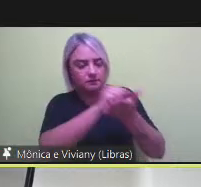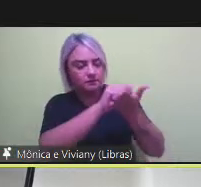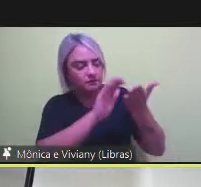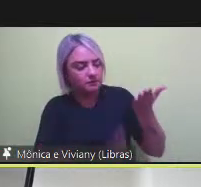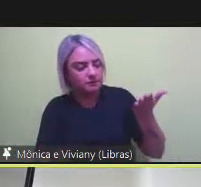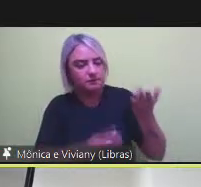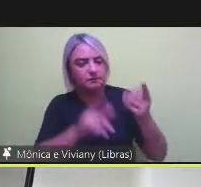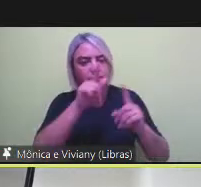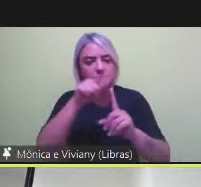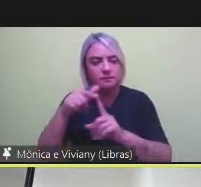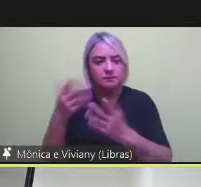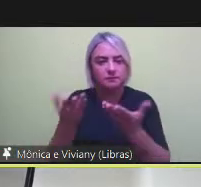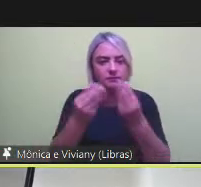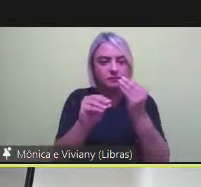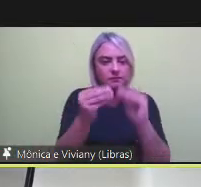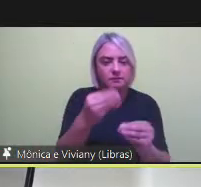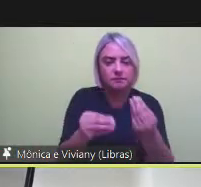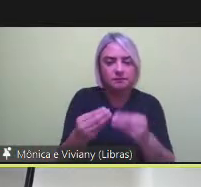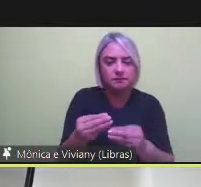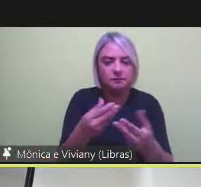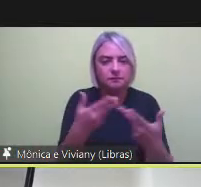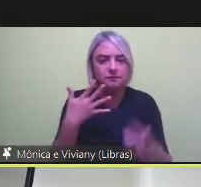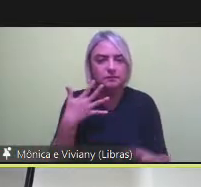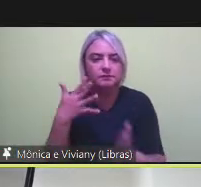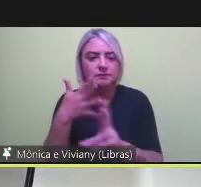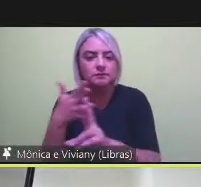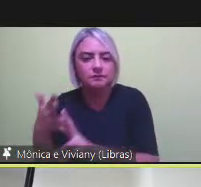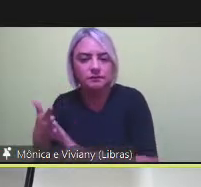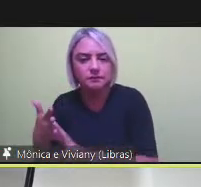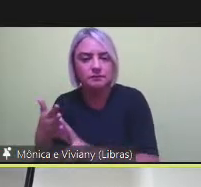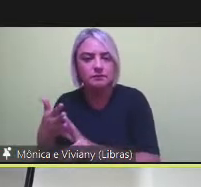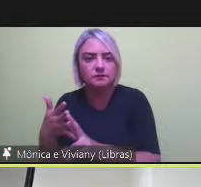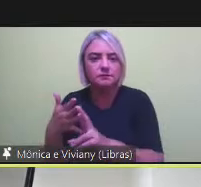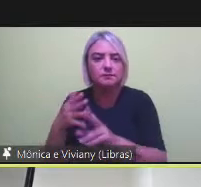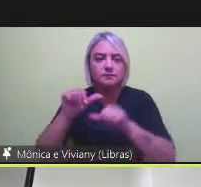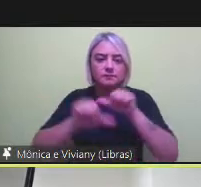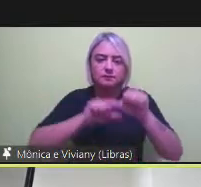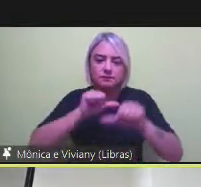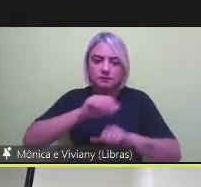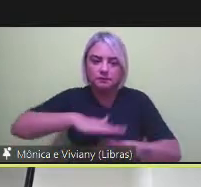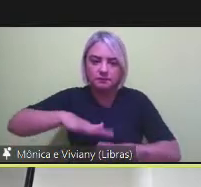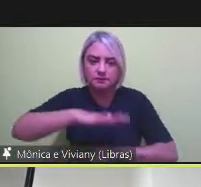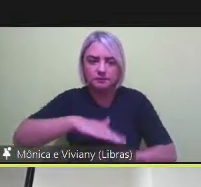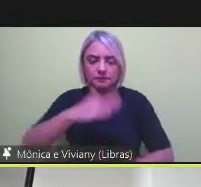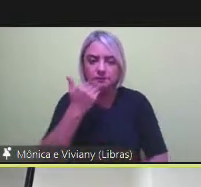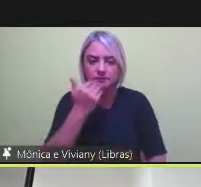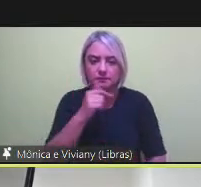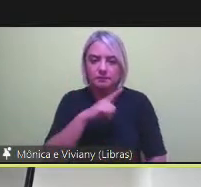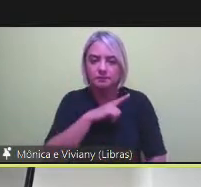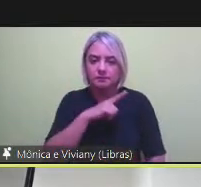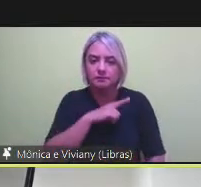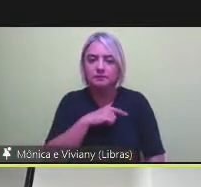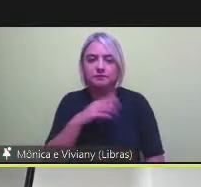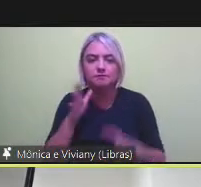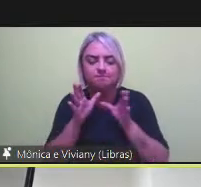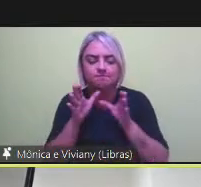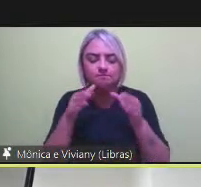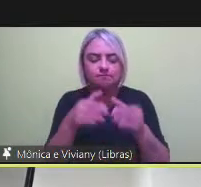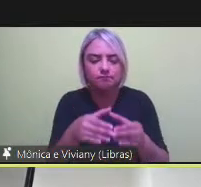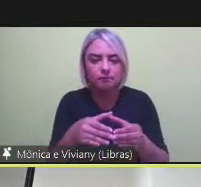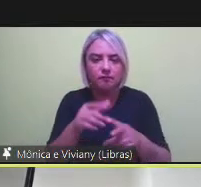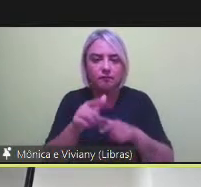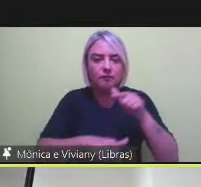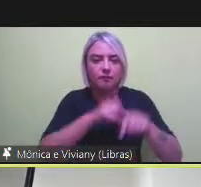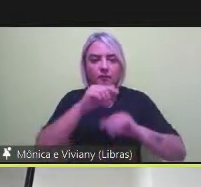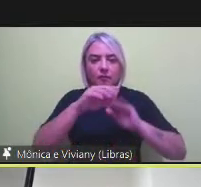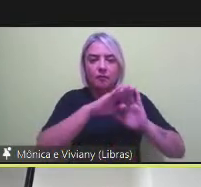kind of actions we're trying to implement here that are connected to the modification of the nutritional environment, which